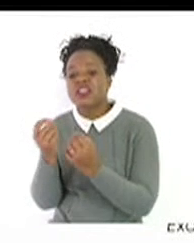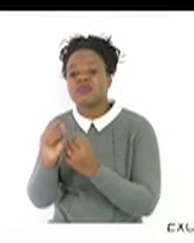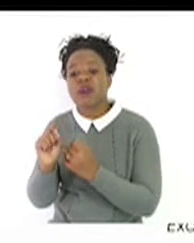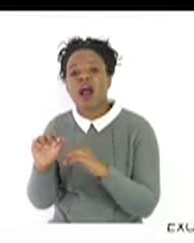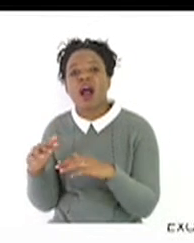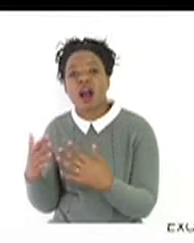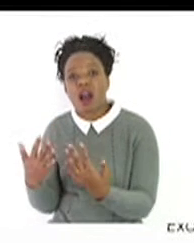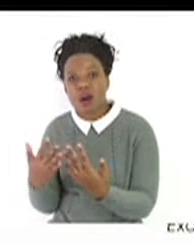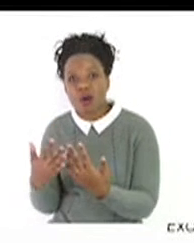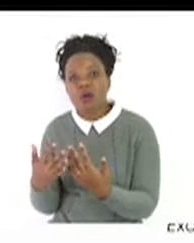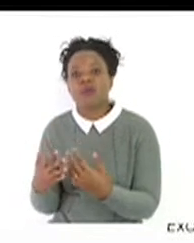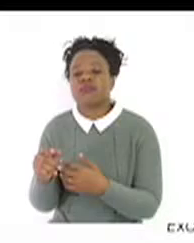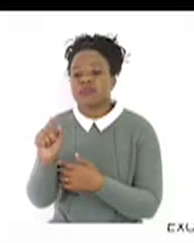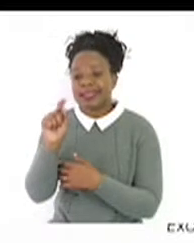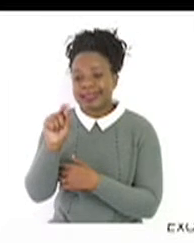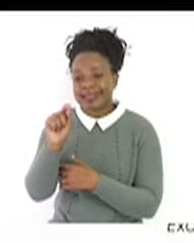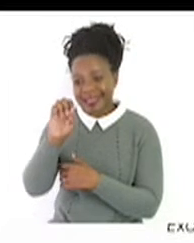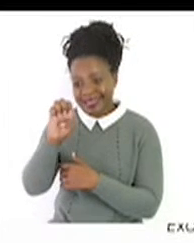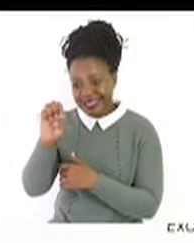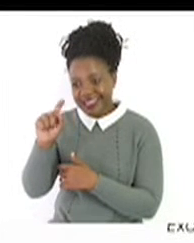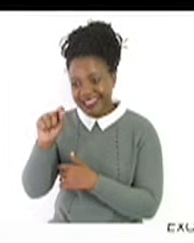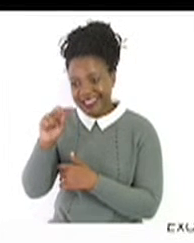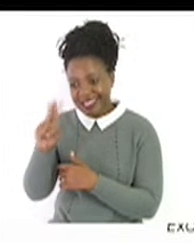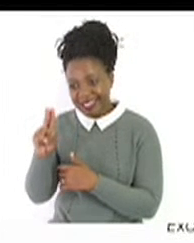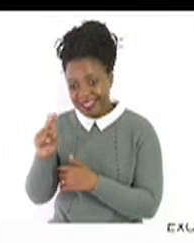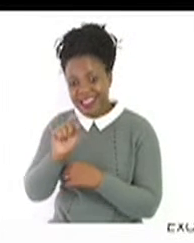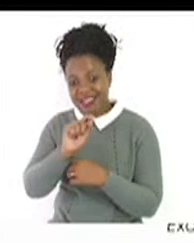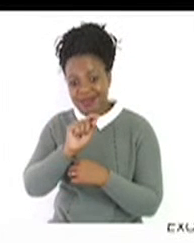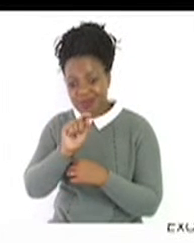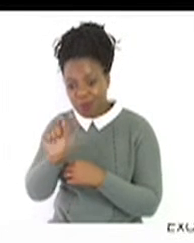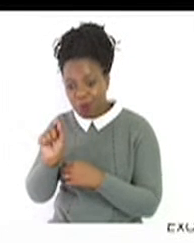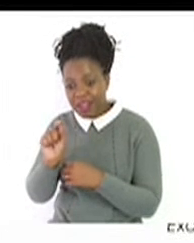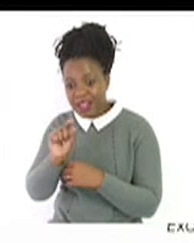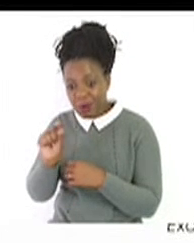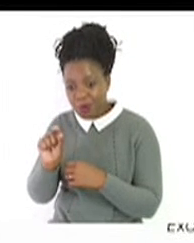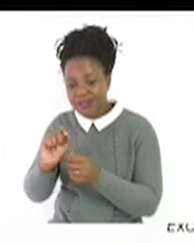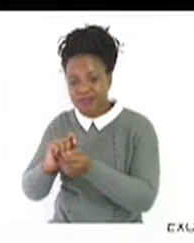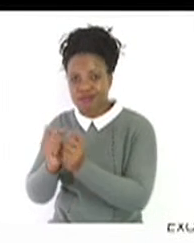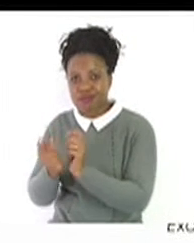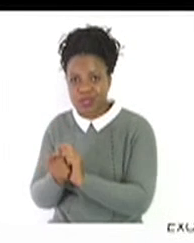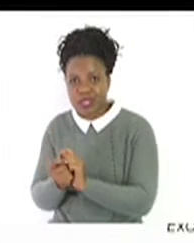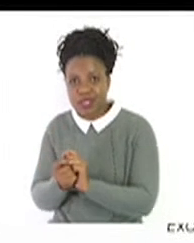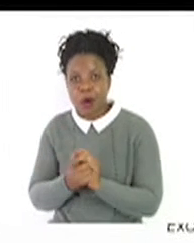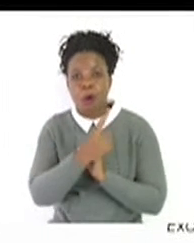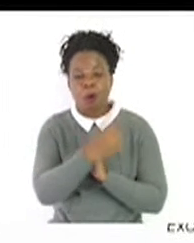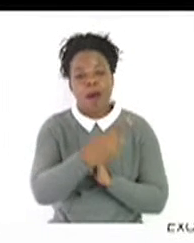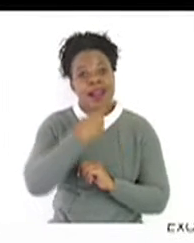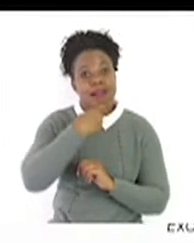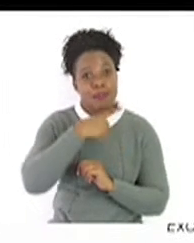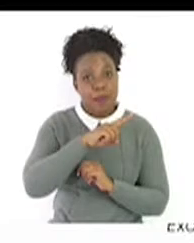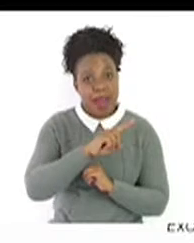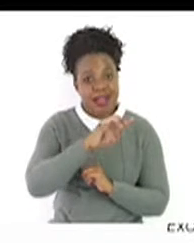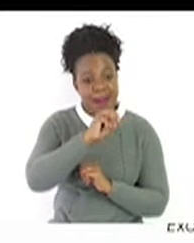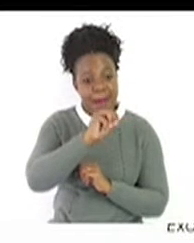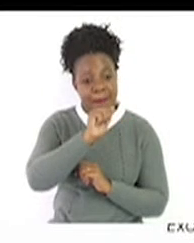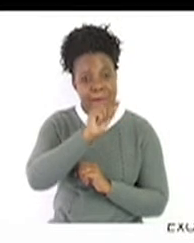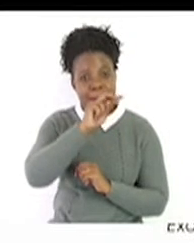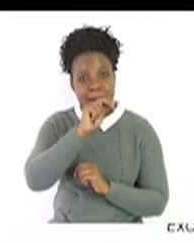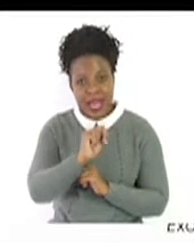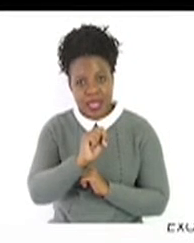One many, many, many, with an E. One foot,